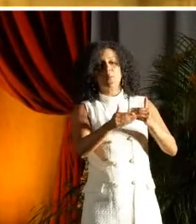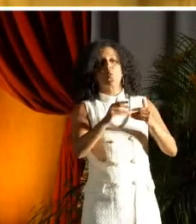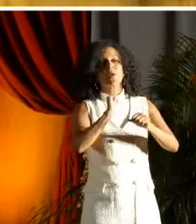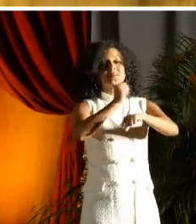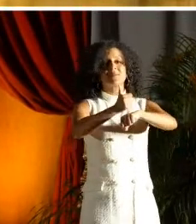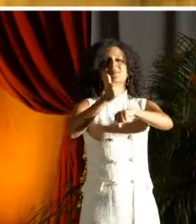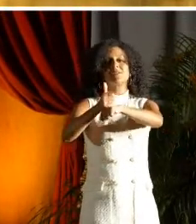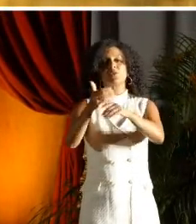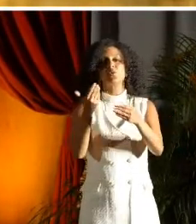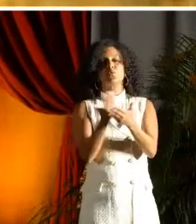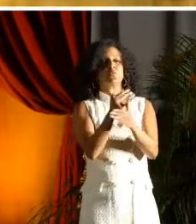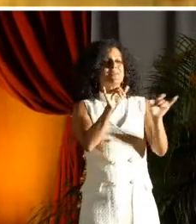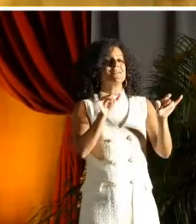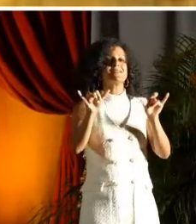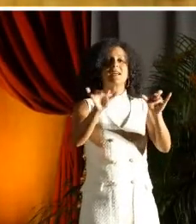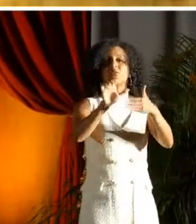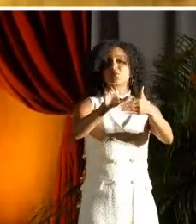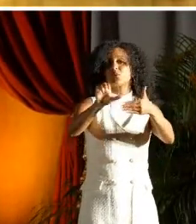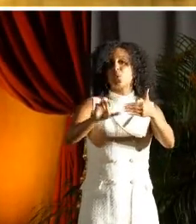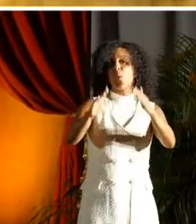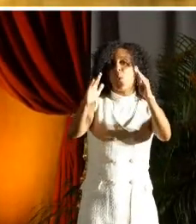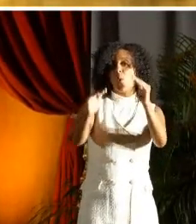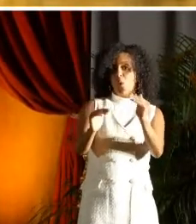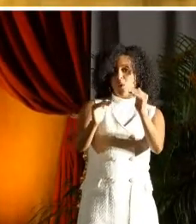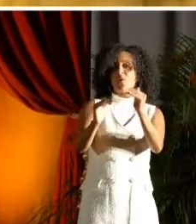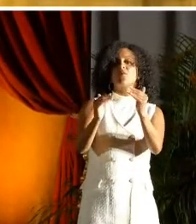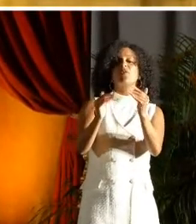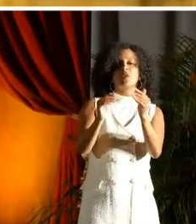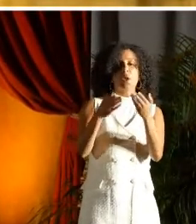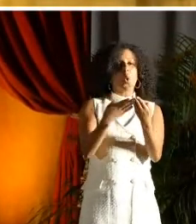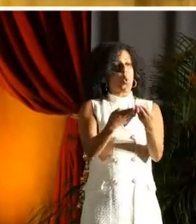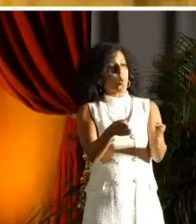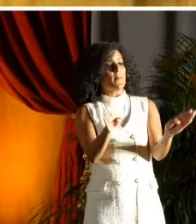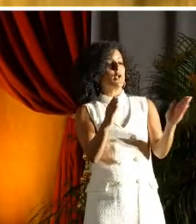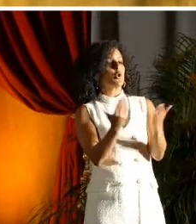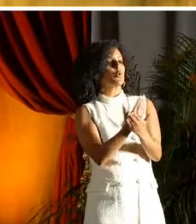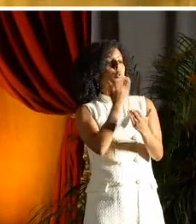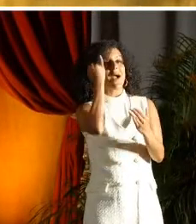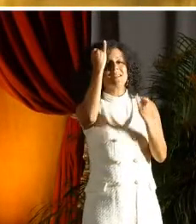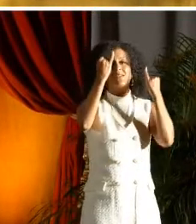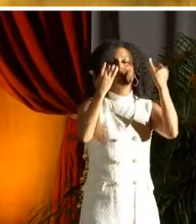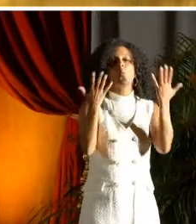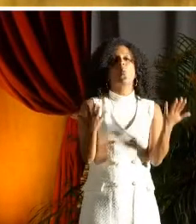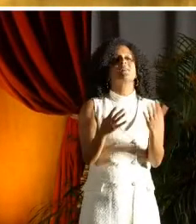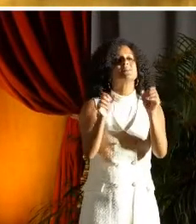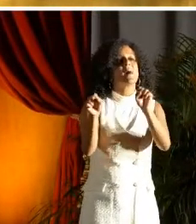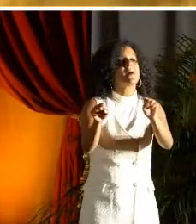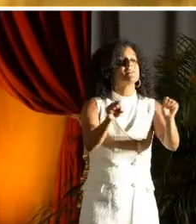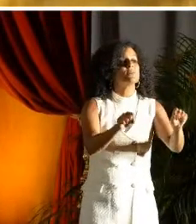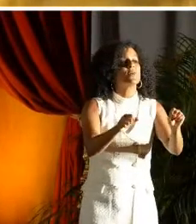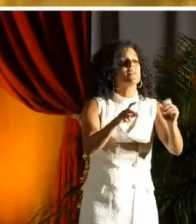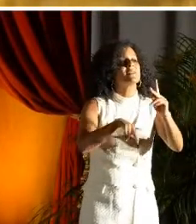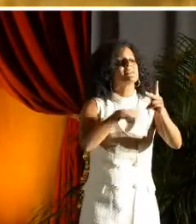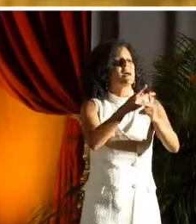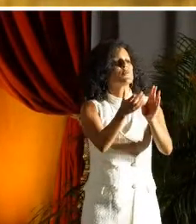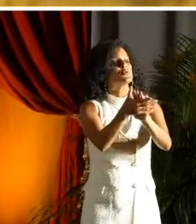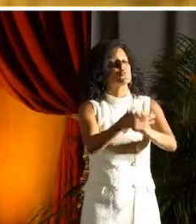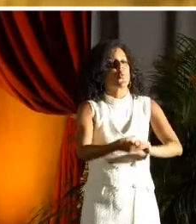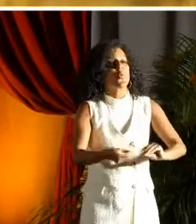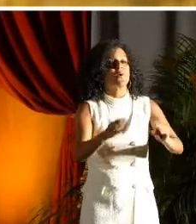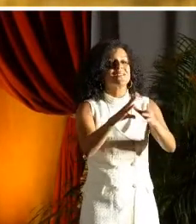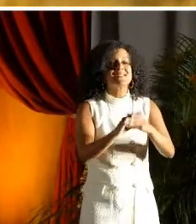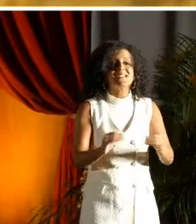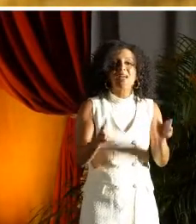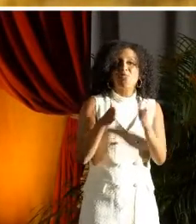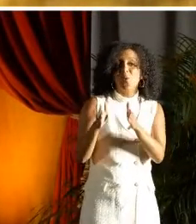creating new consequences, and hopefully opening up new ideas of what can be possible for the type of stories that are told and the type of